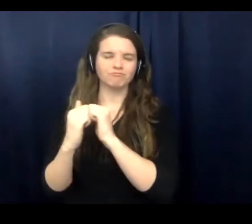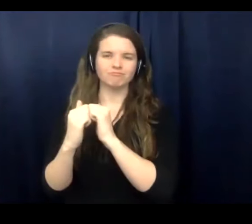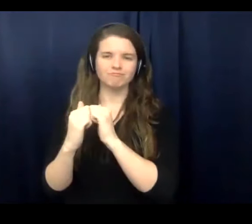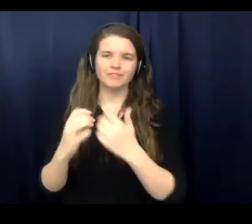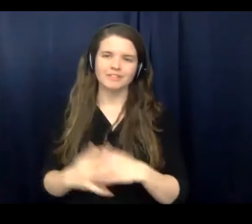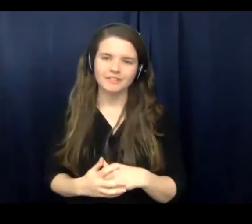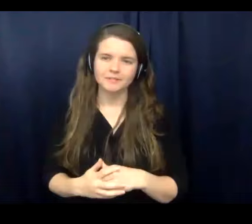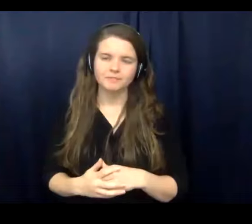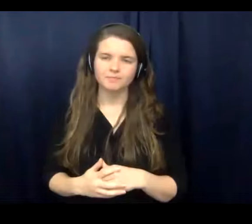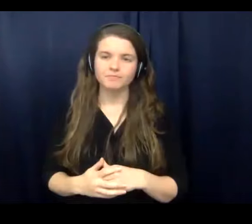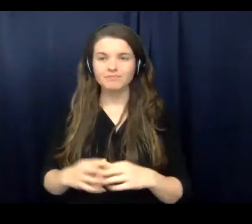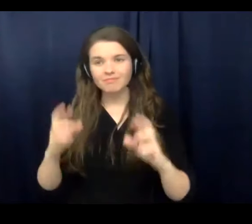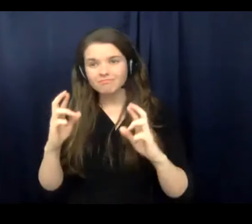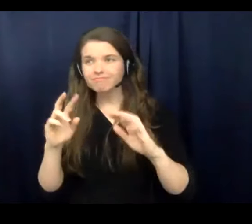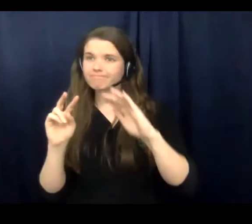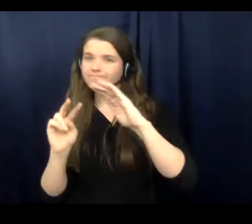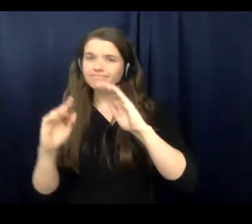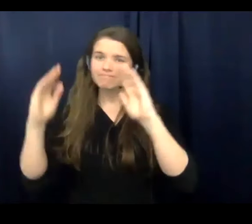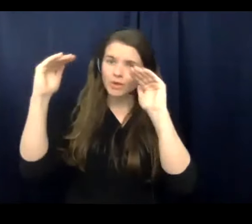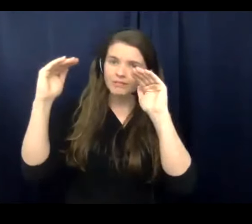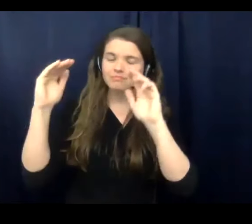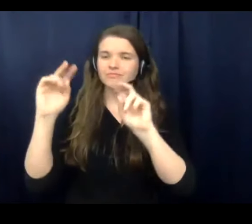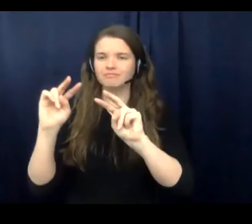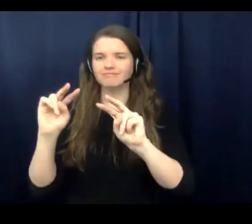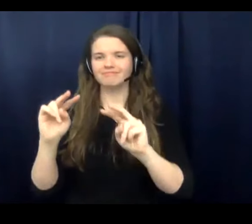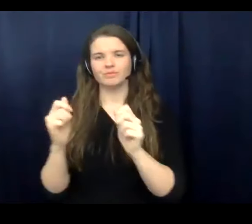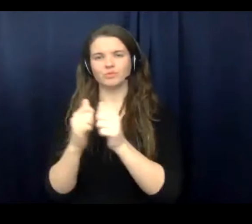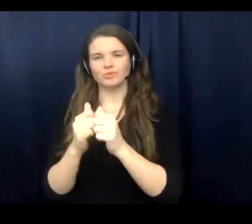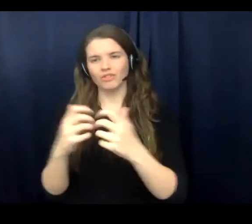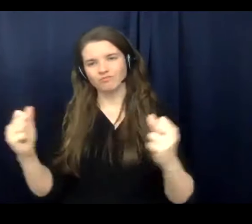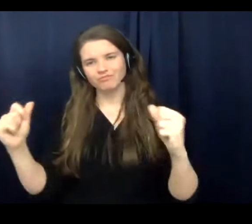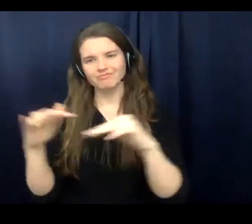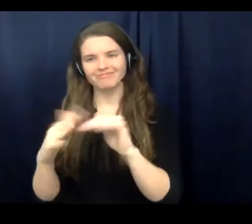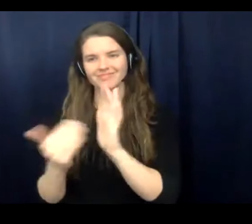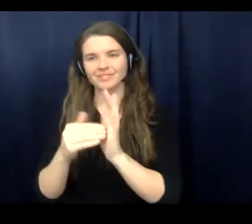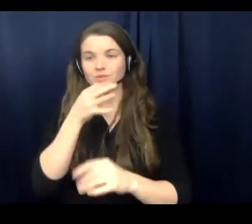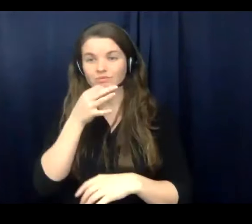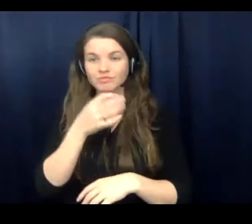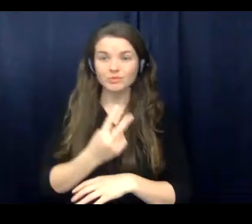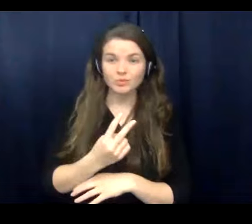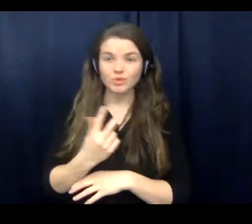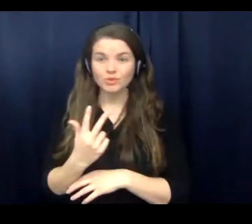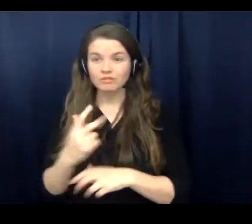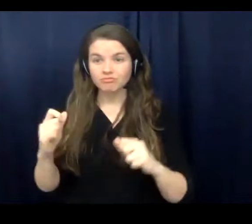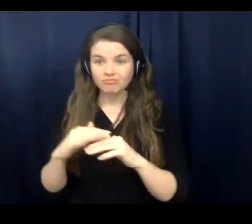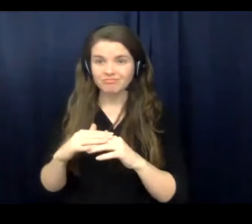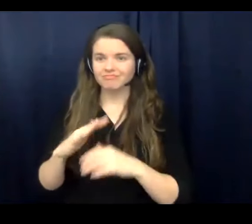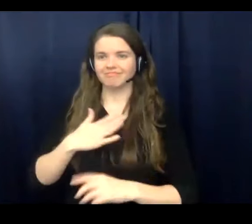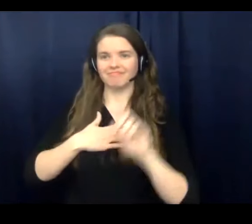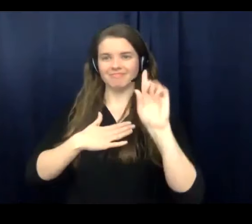hoping and praying that we can see each other and get together soon. Where two or three are gathered in my name, I am with